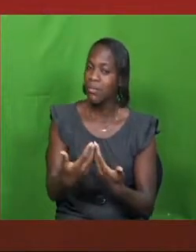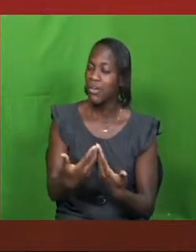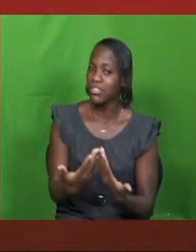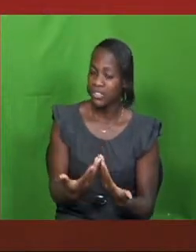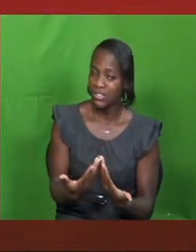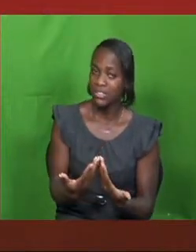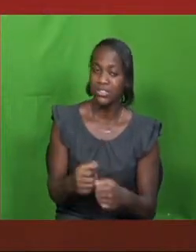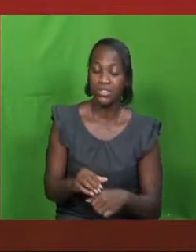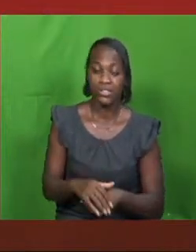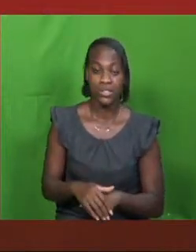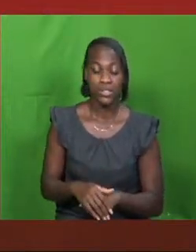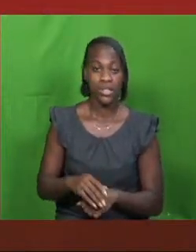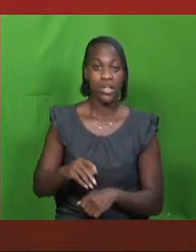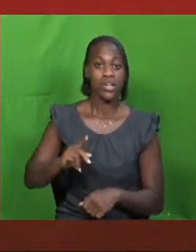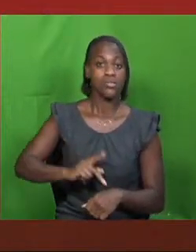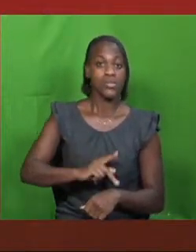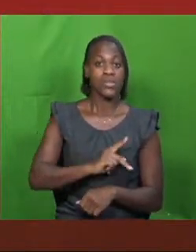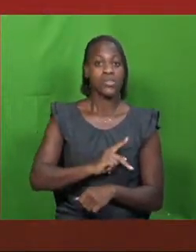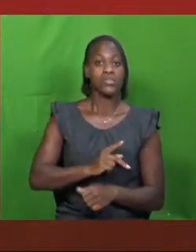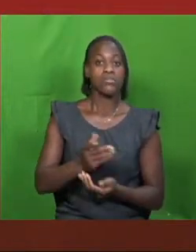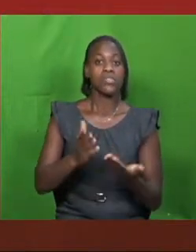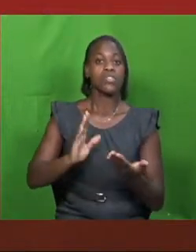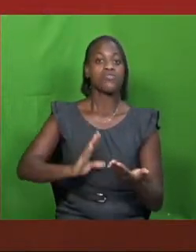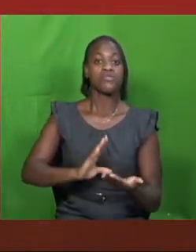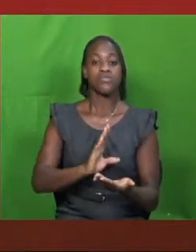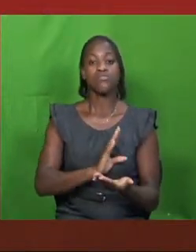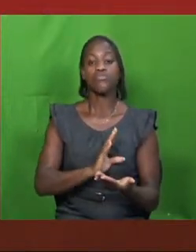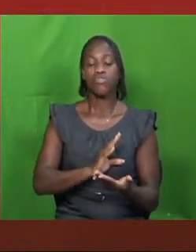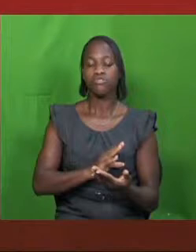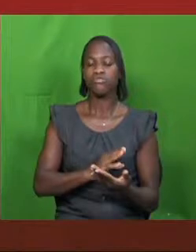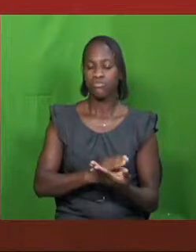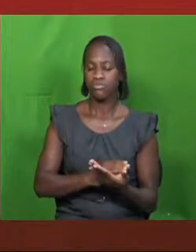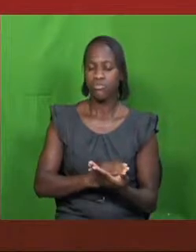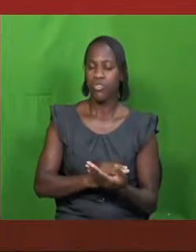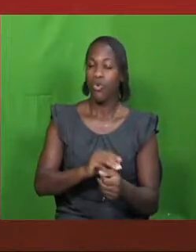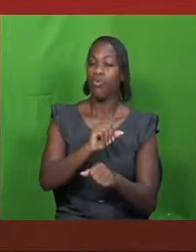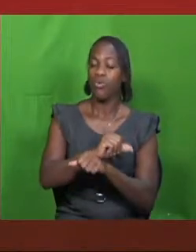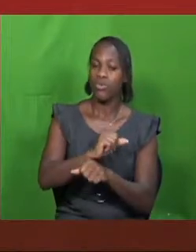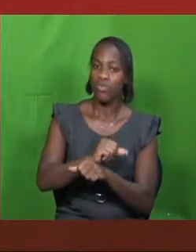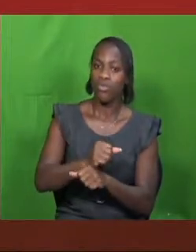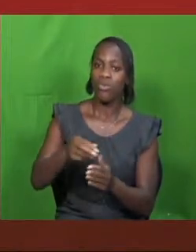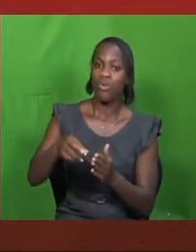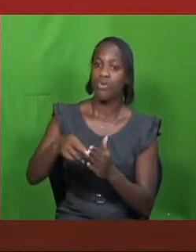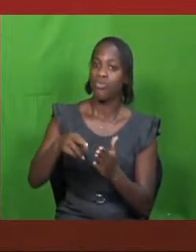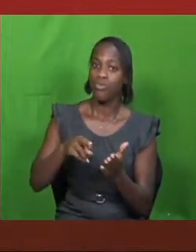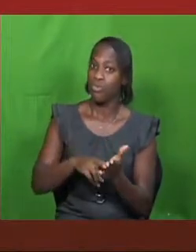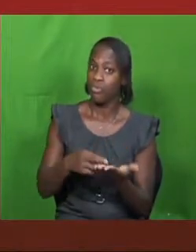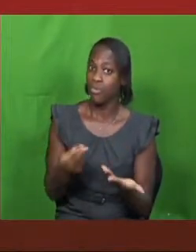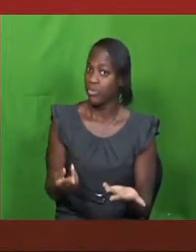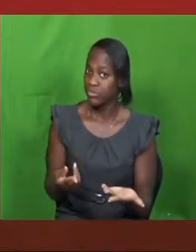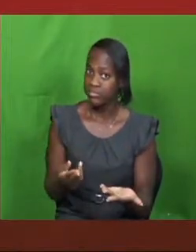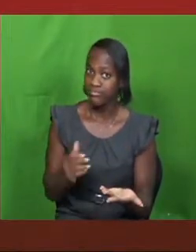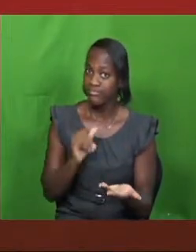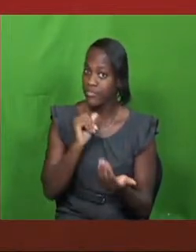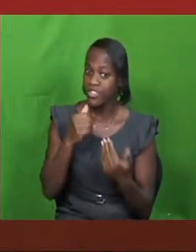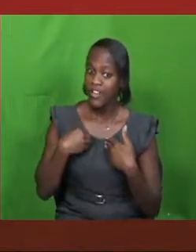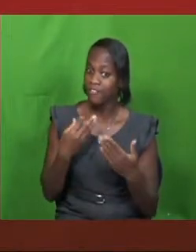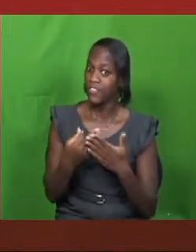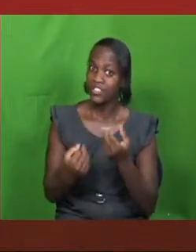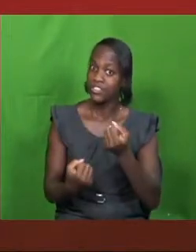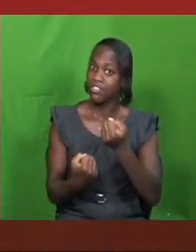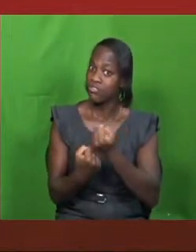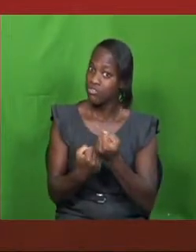The Parliamentary Service Board is still working on those reports. We're not getting the necessary financial support